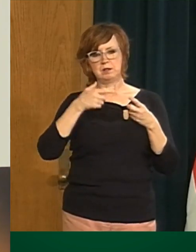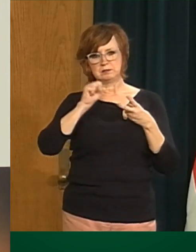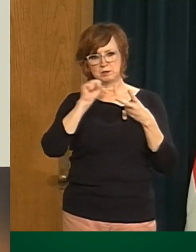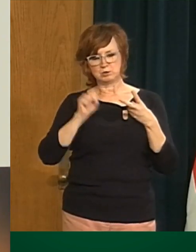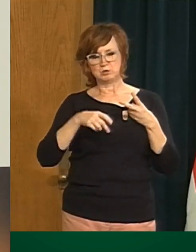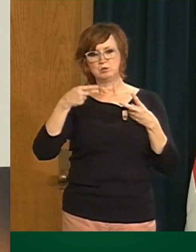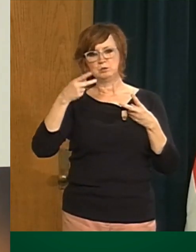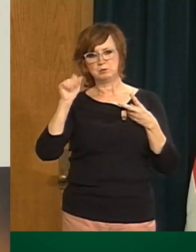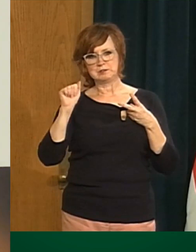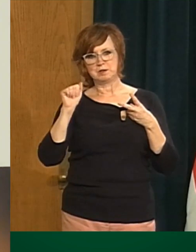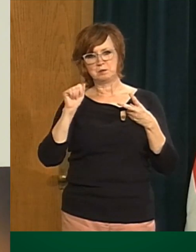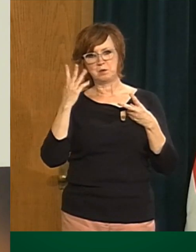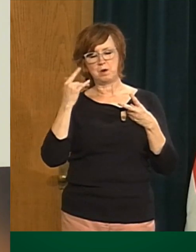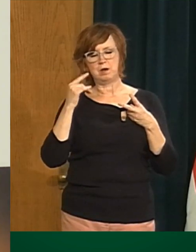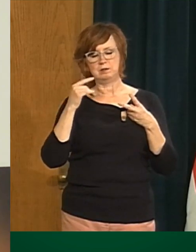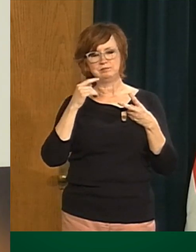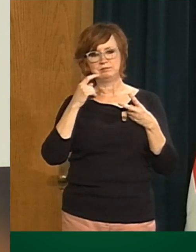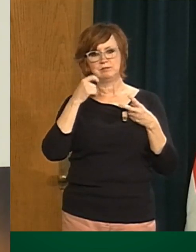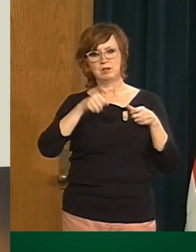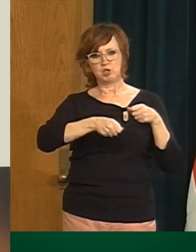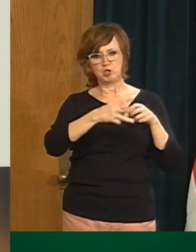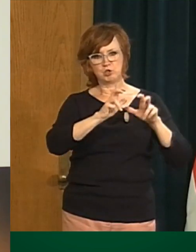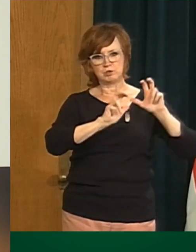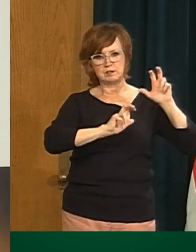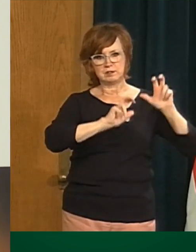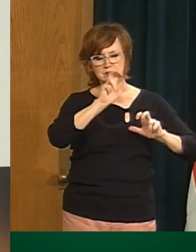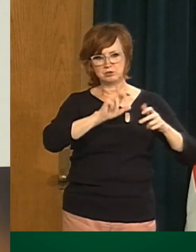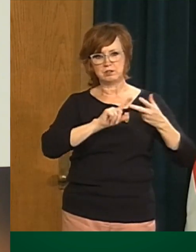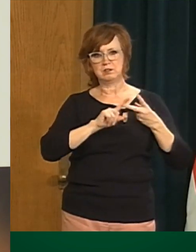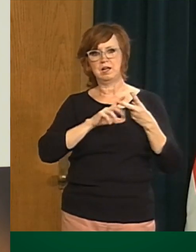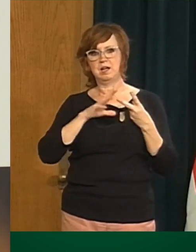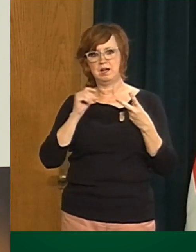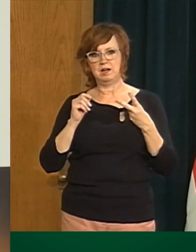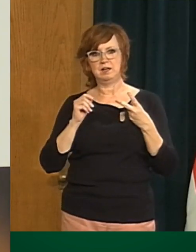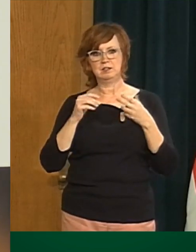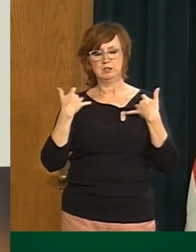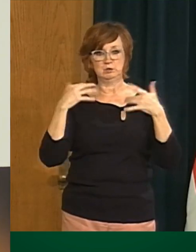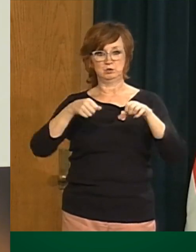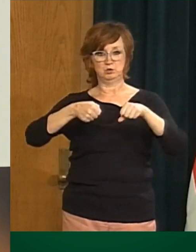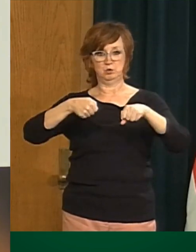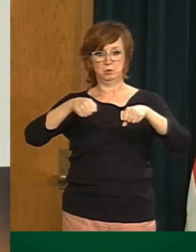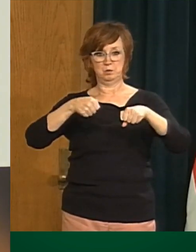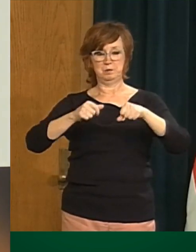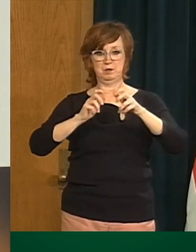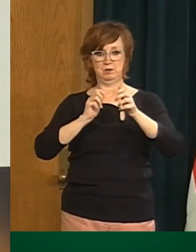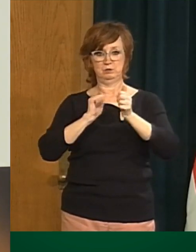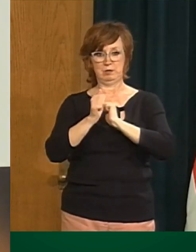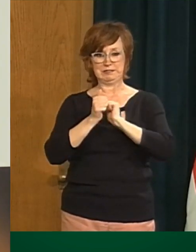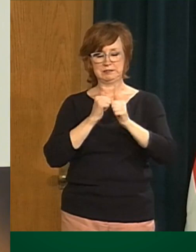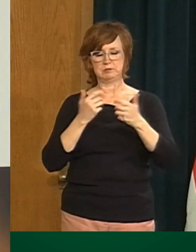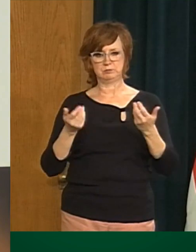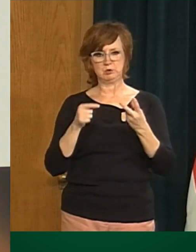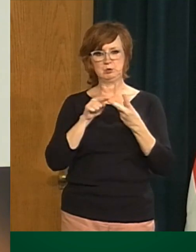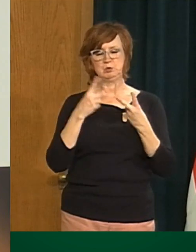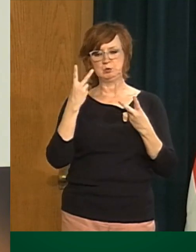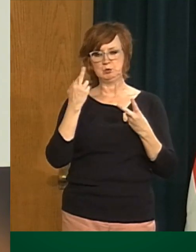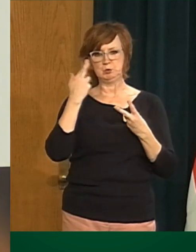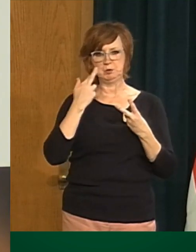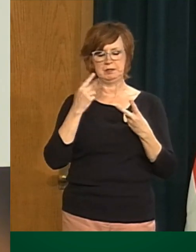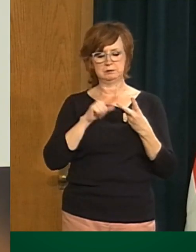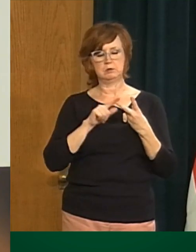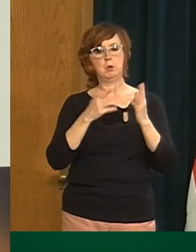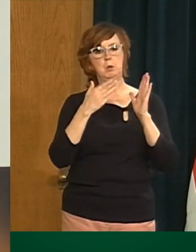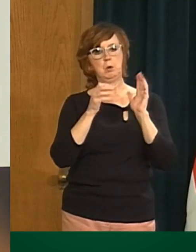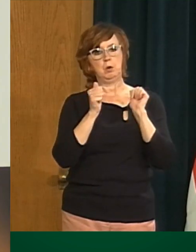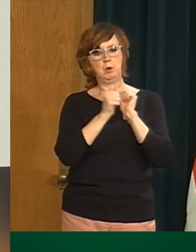linked to mass gatherings. So obviously that is concerning, but because we could explain that they were linked to a mass gathering, and because they were able